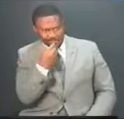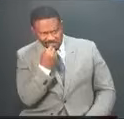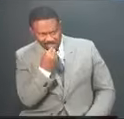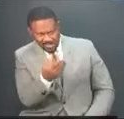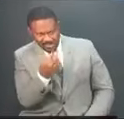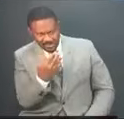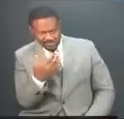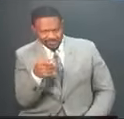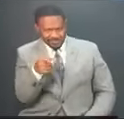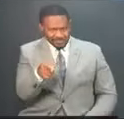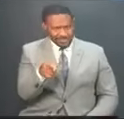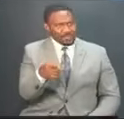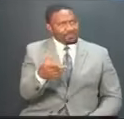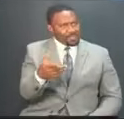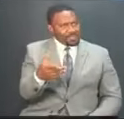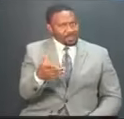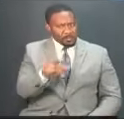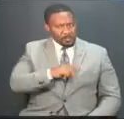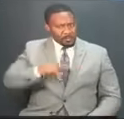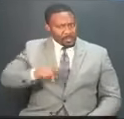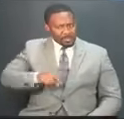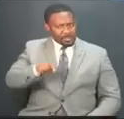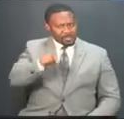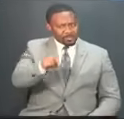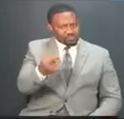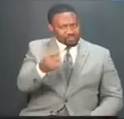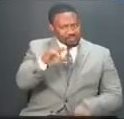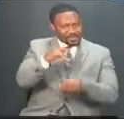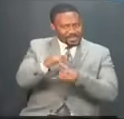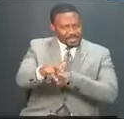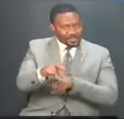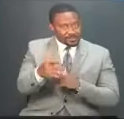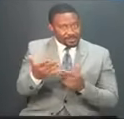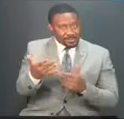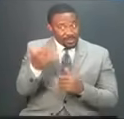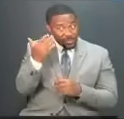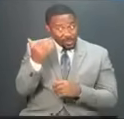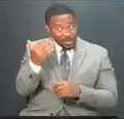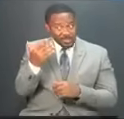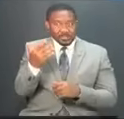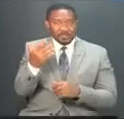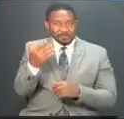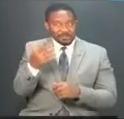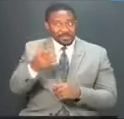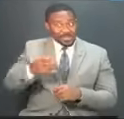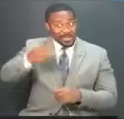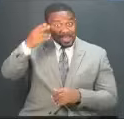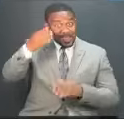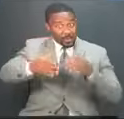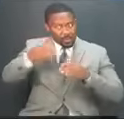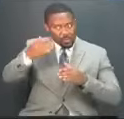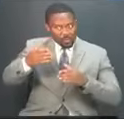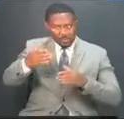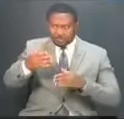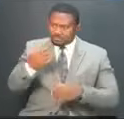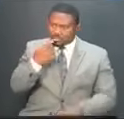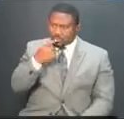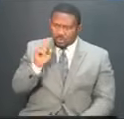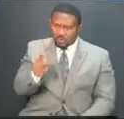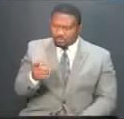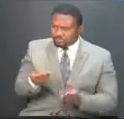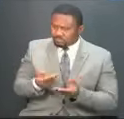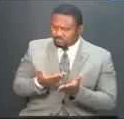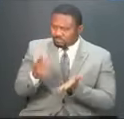was a vacancy because the clerk had been served by the order emanating from the High Court